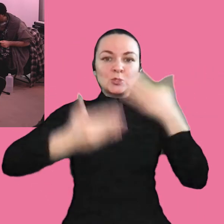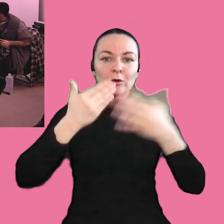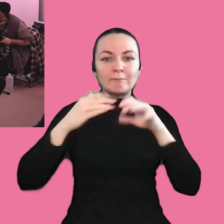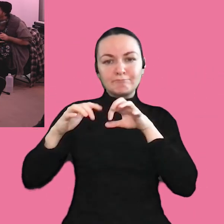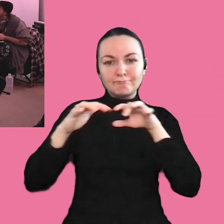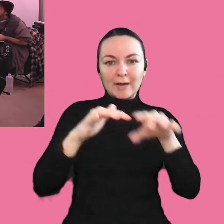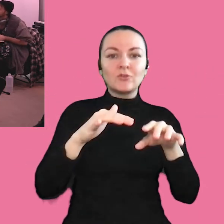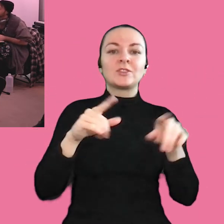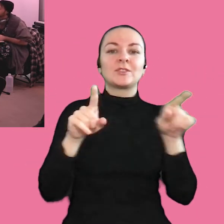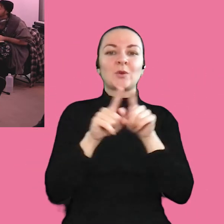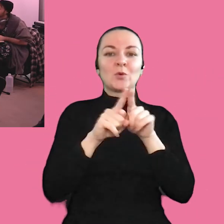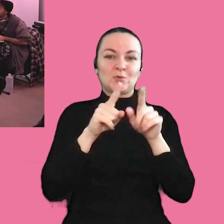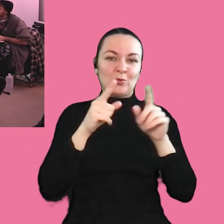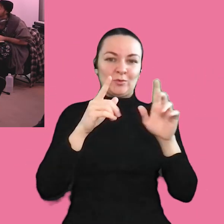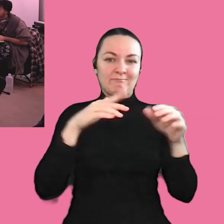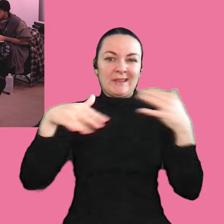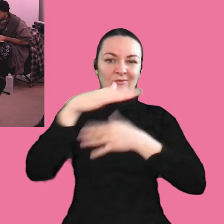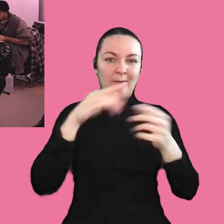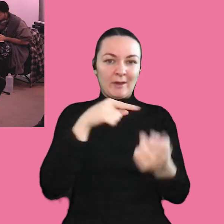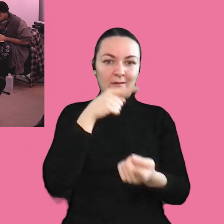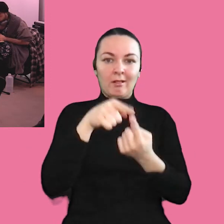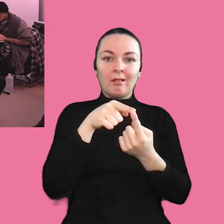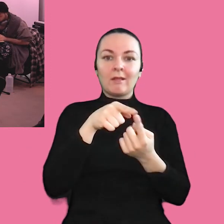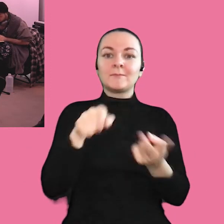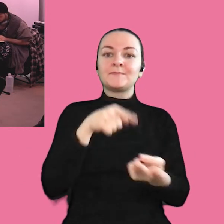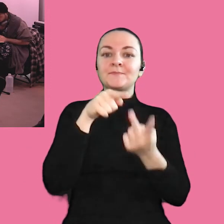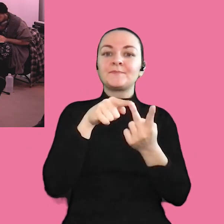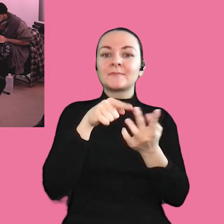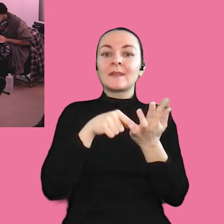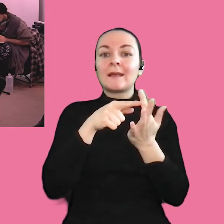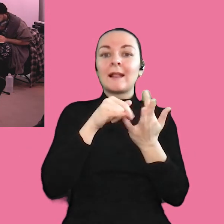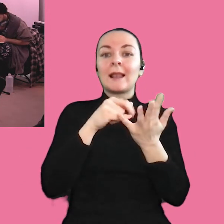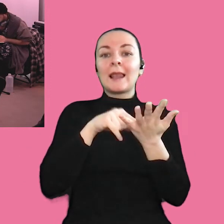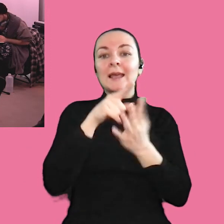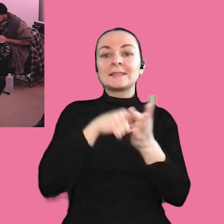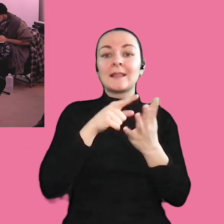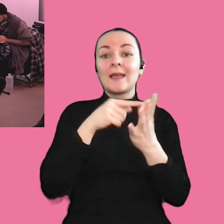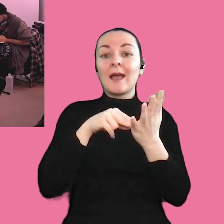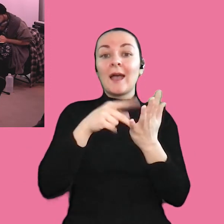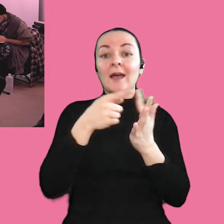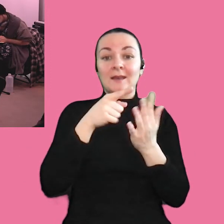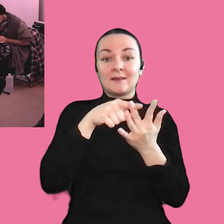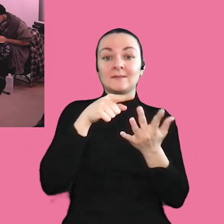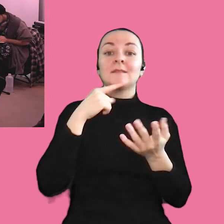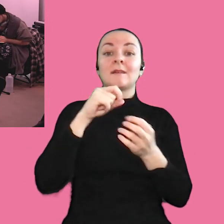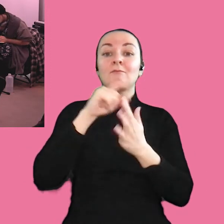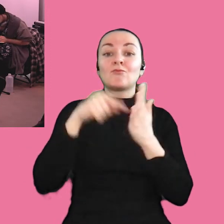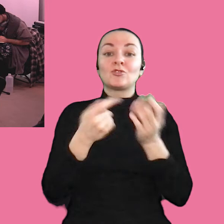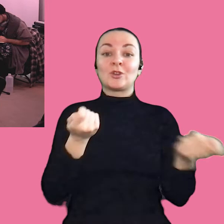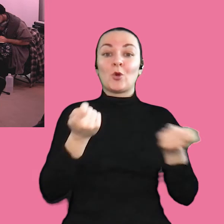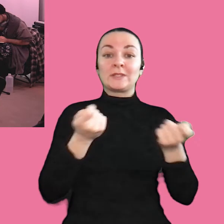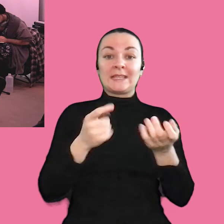storytelling and migration. I'm heading up the environmental strand. It's all being overseen by Leslie Ann, who's a